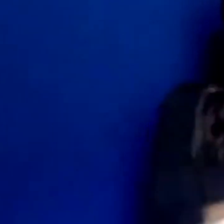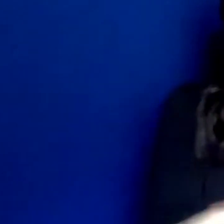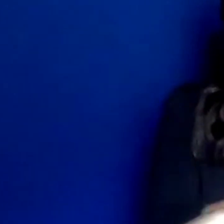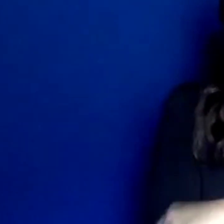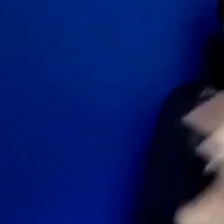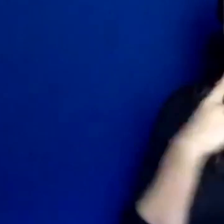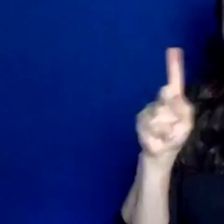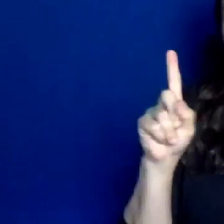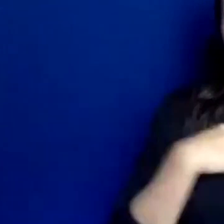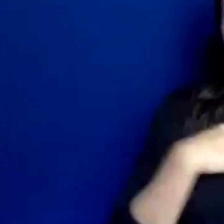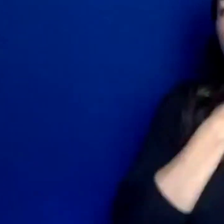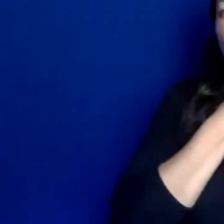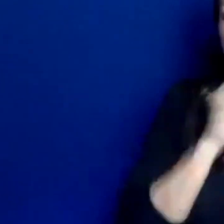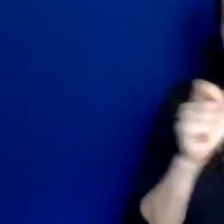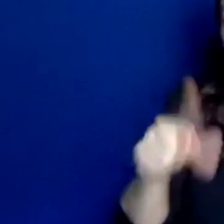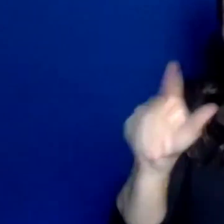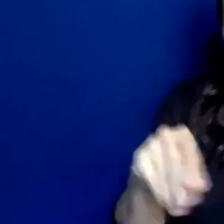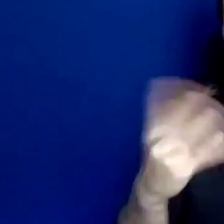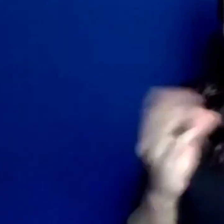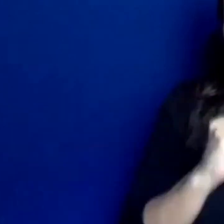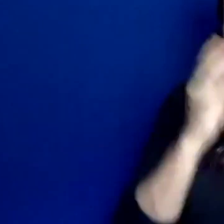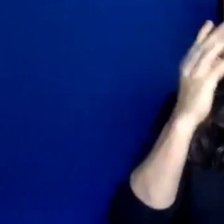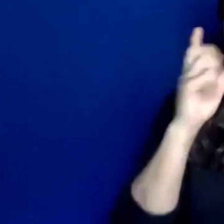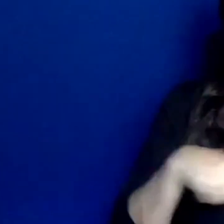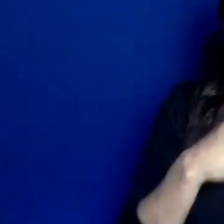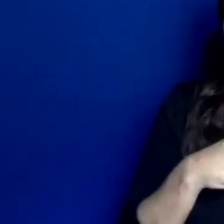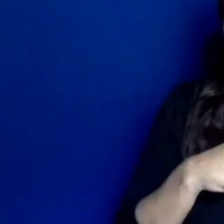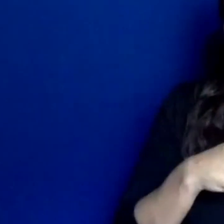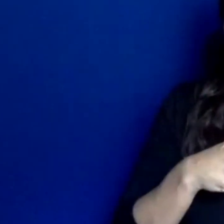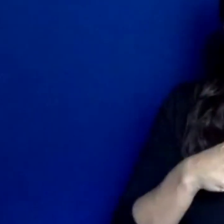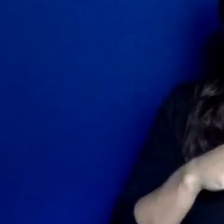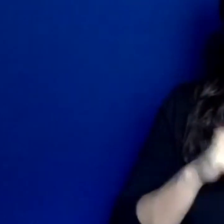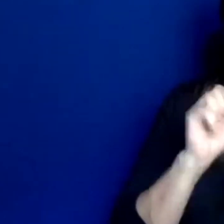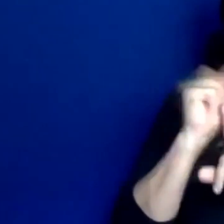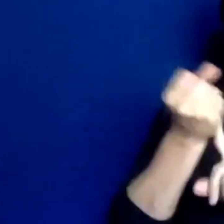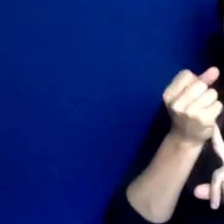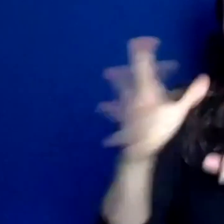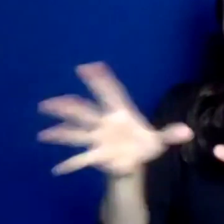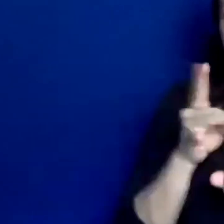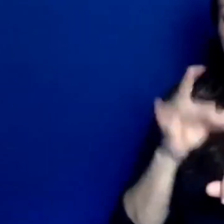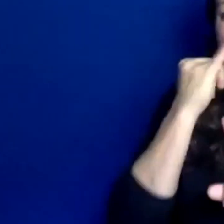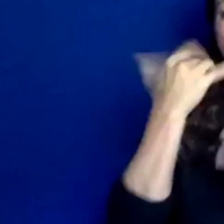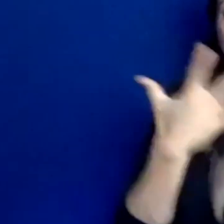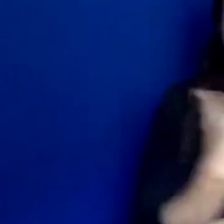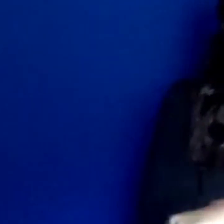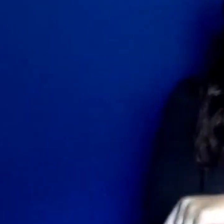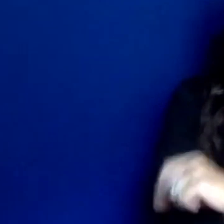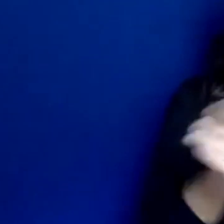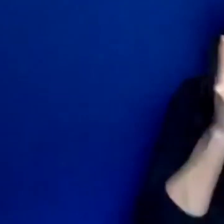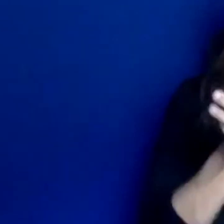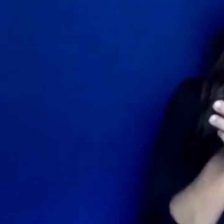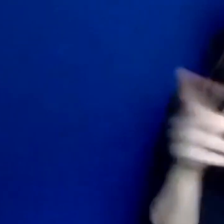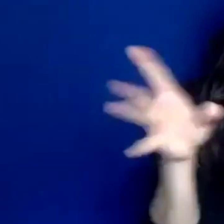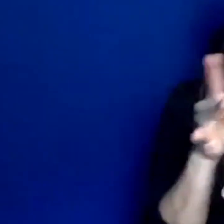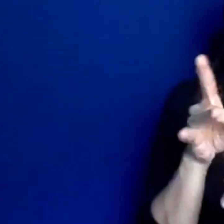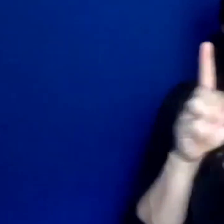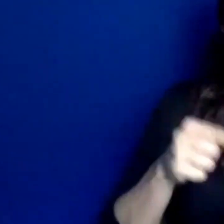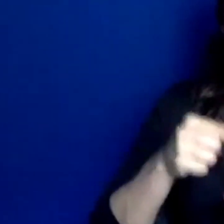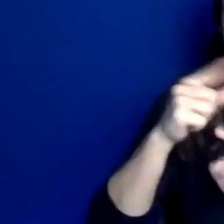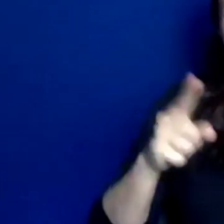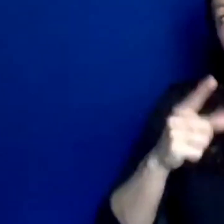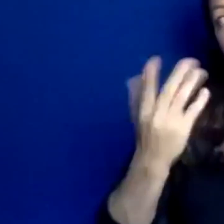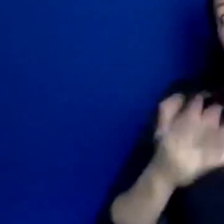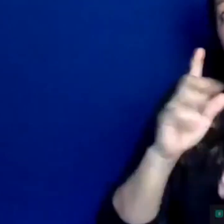anyone provide more information about breakthrough cases in Denver or the metro area specifically, if possible? And also